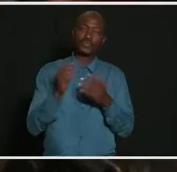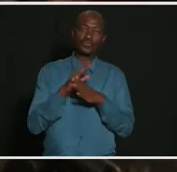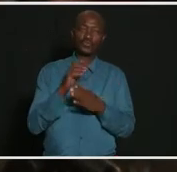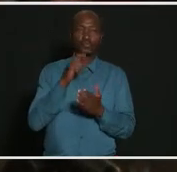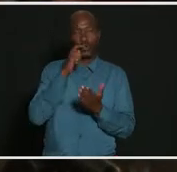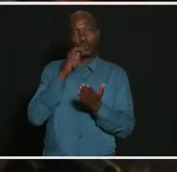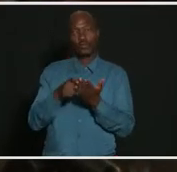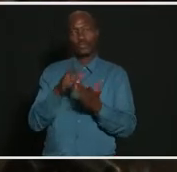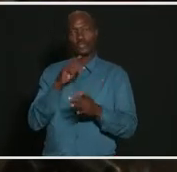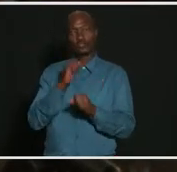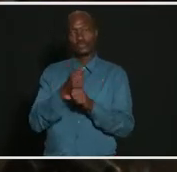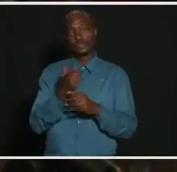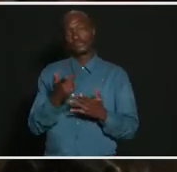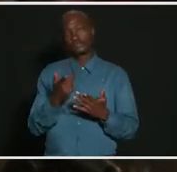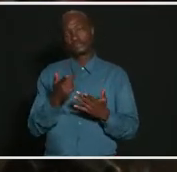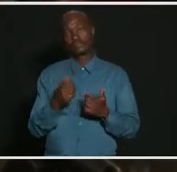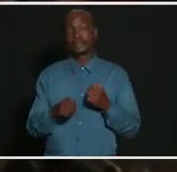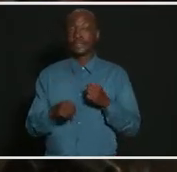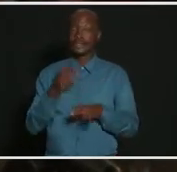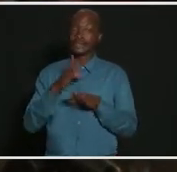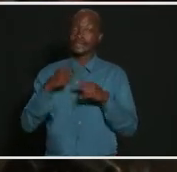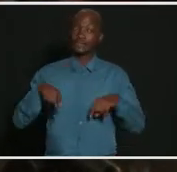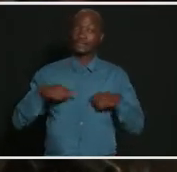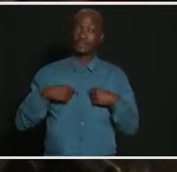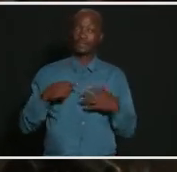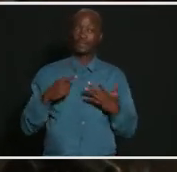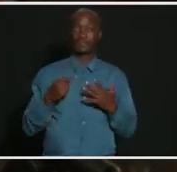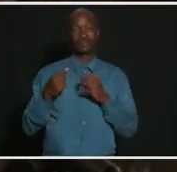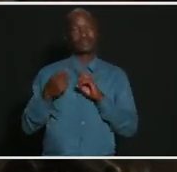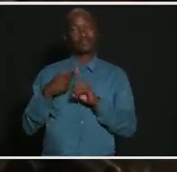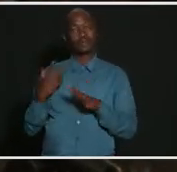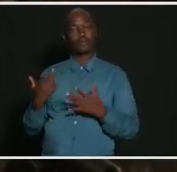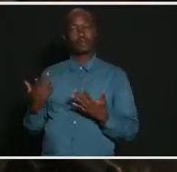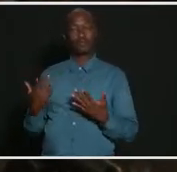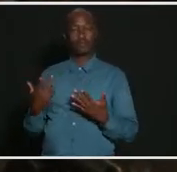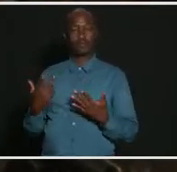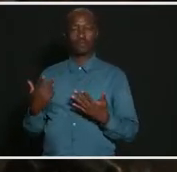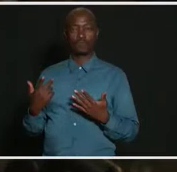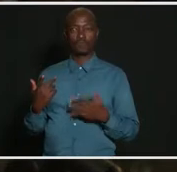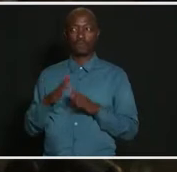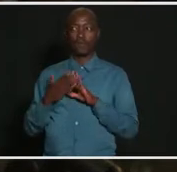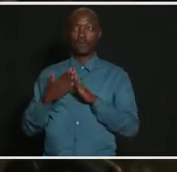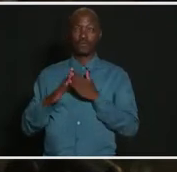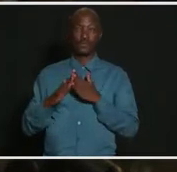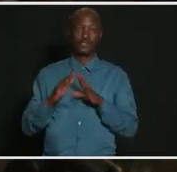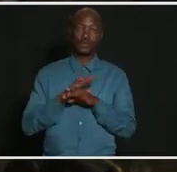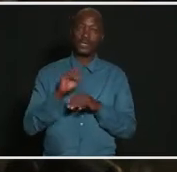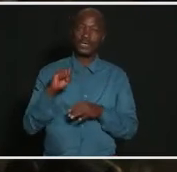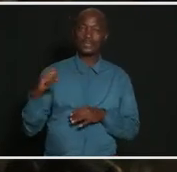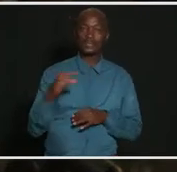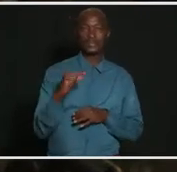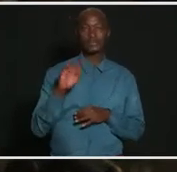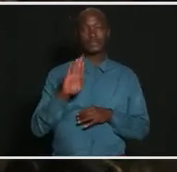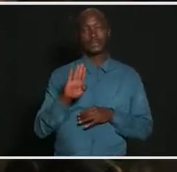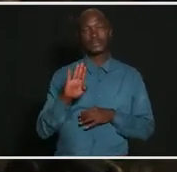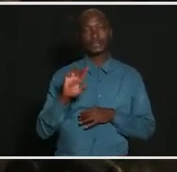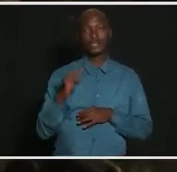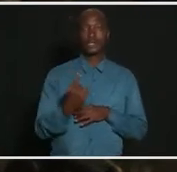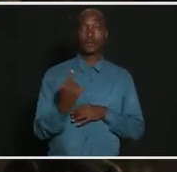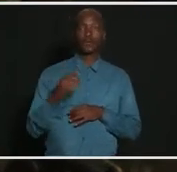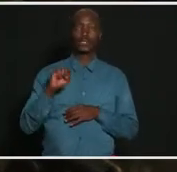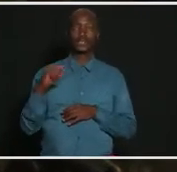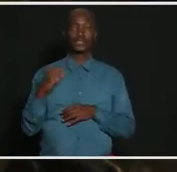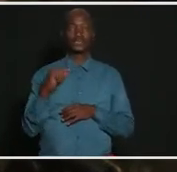comments to make sure some of us come from uh communities where sgps are only